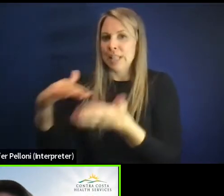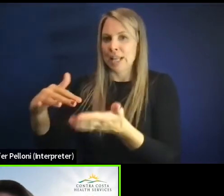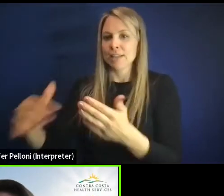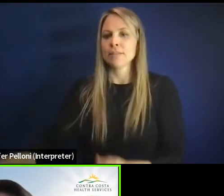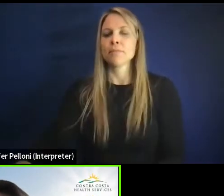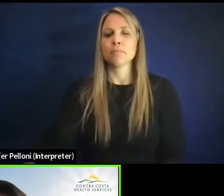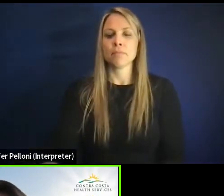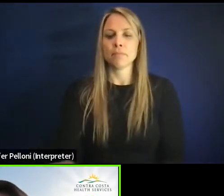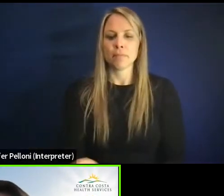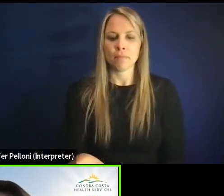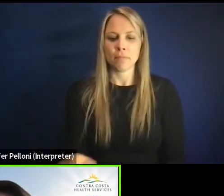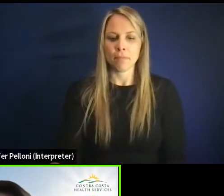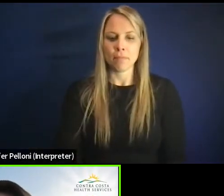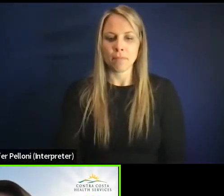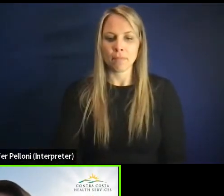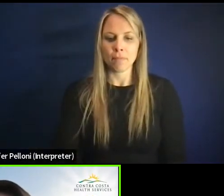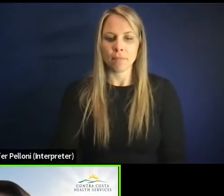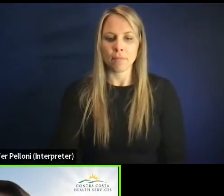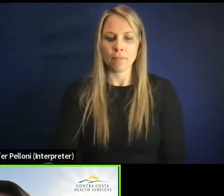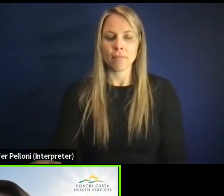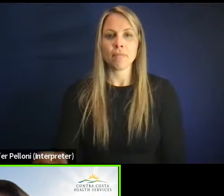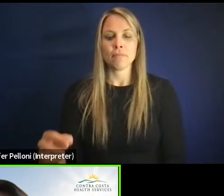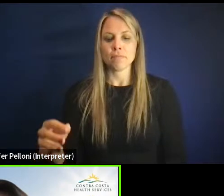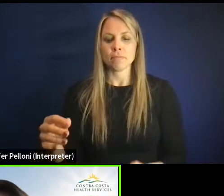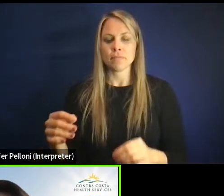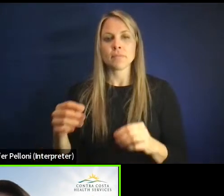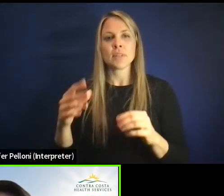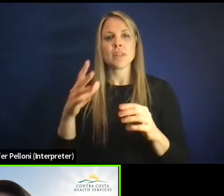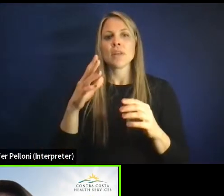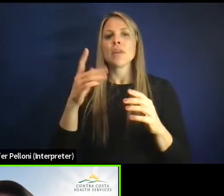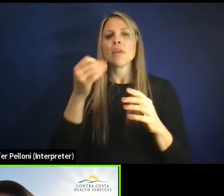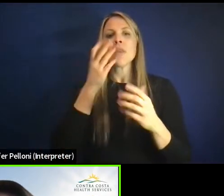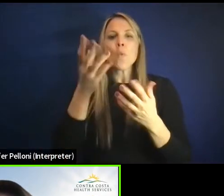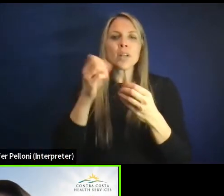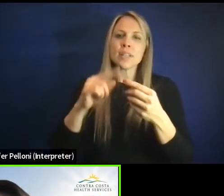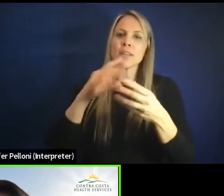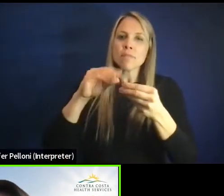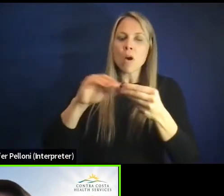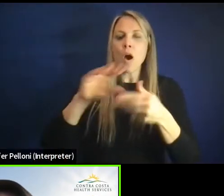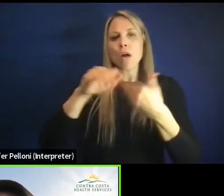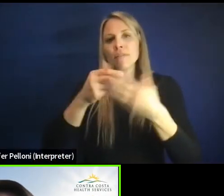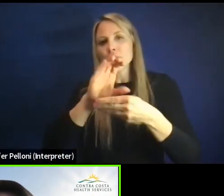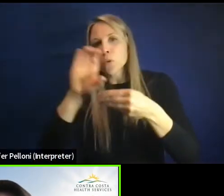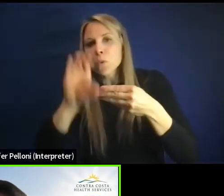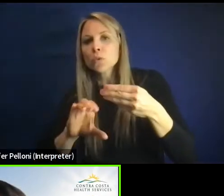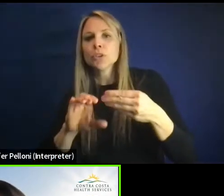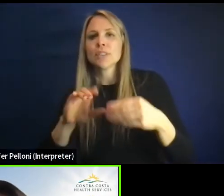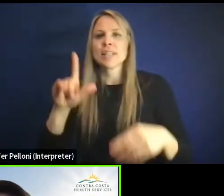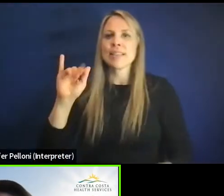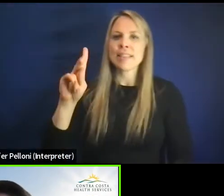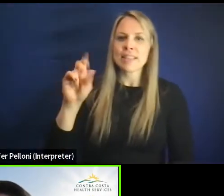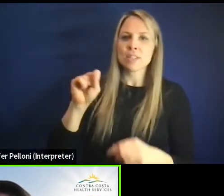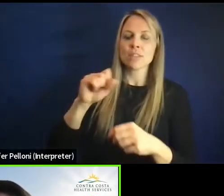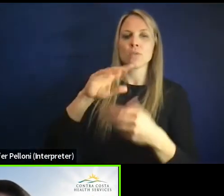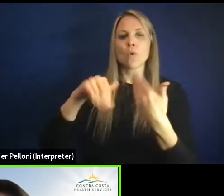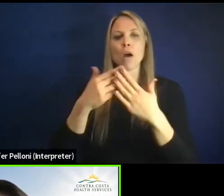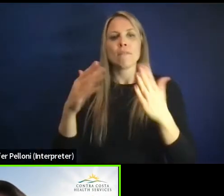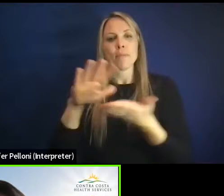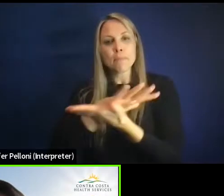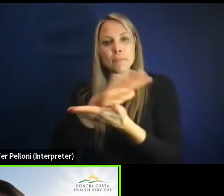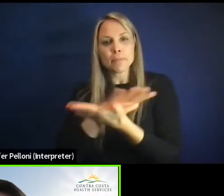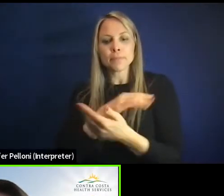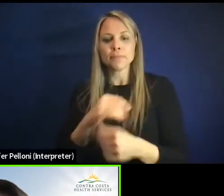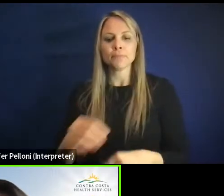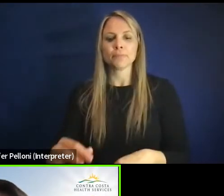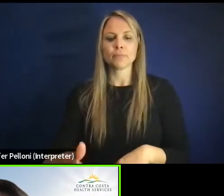tell you the conclusions of the studies. They'll have links to the actual papers. They update